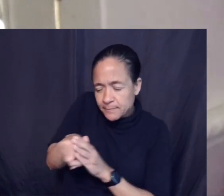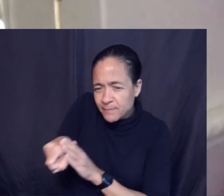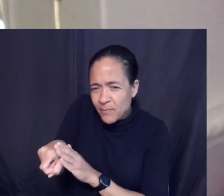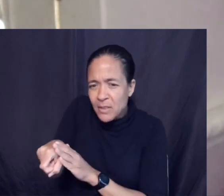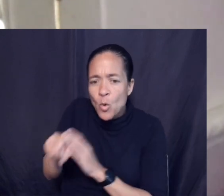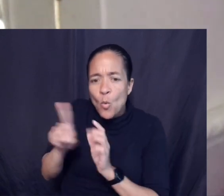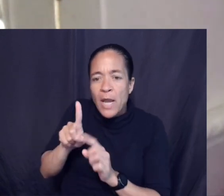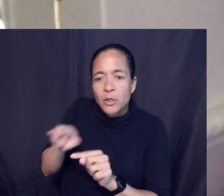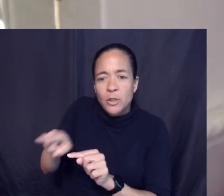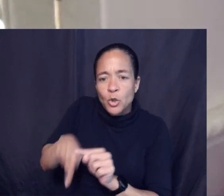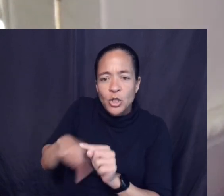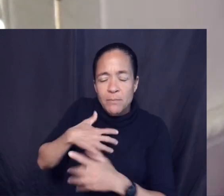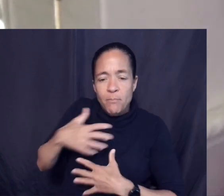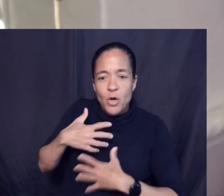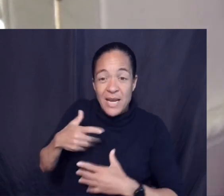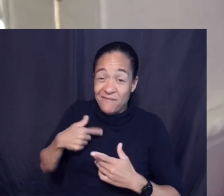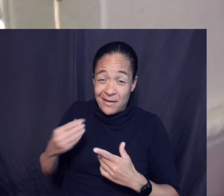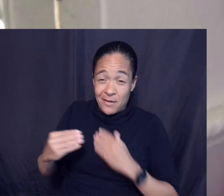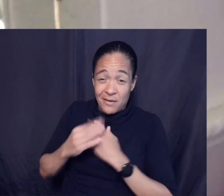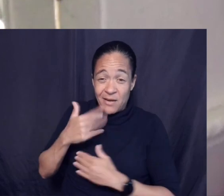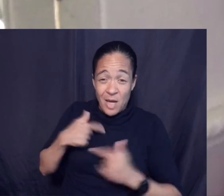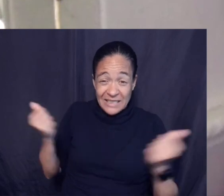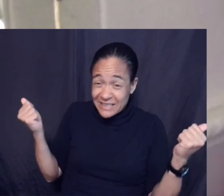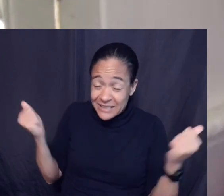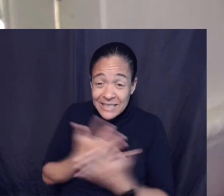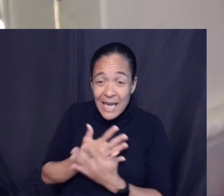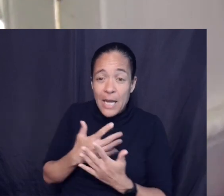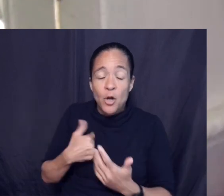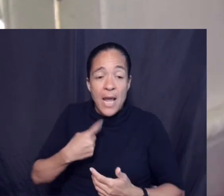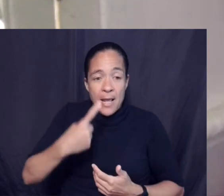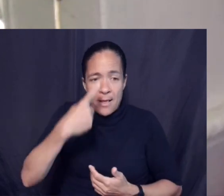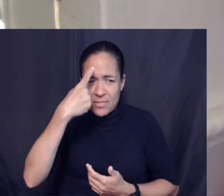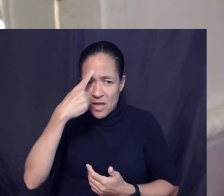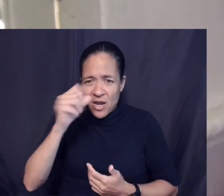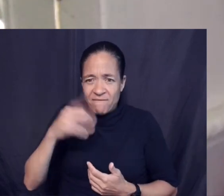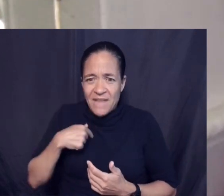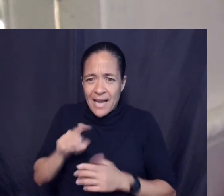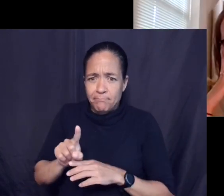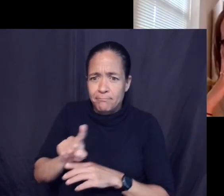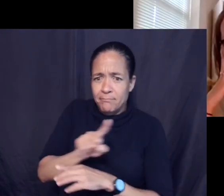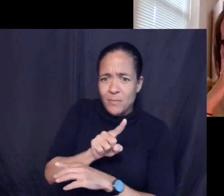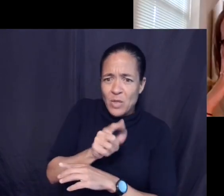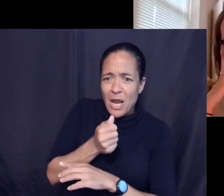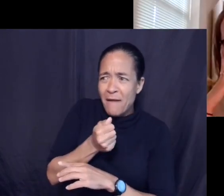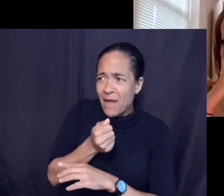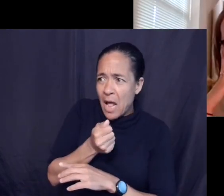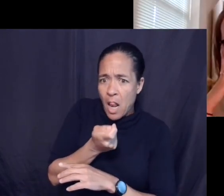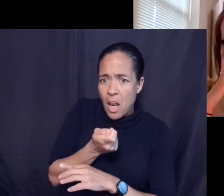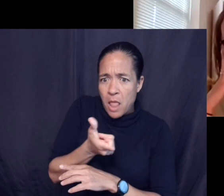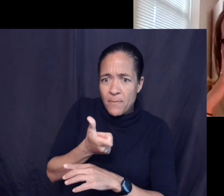breathe. And it was so terrifying. And I was like, oh my God, if I'm even a few steps away from her, I'm going to lose